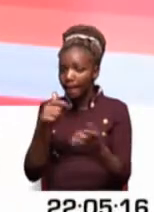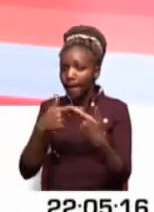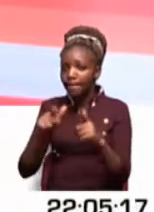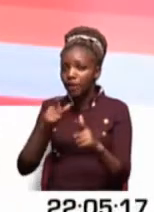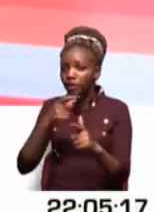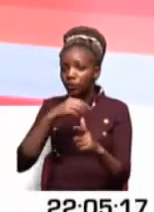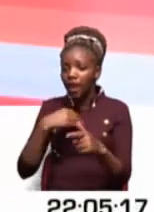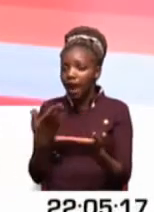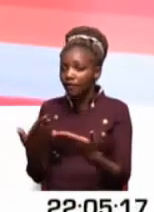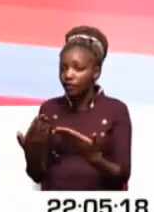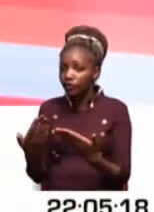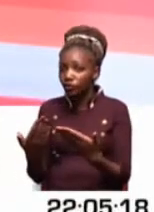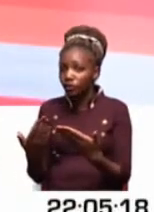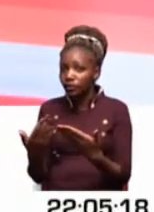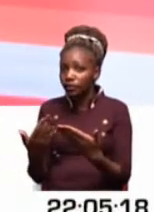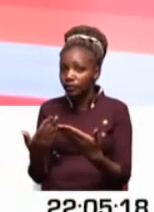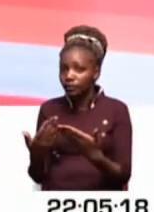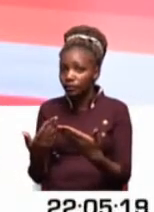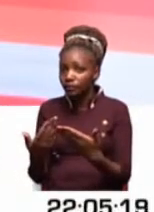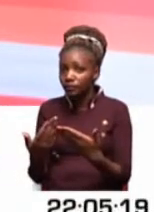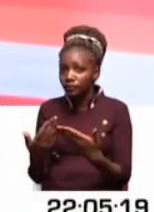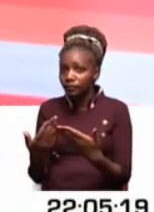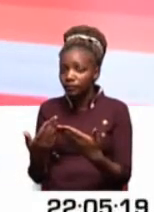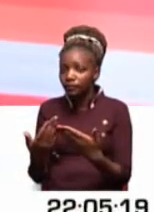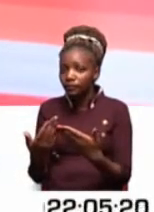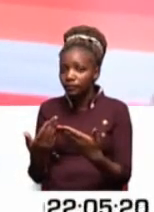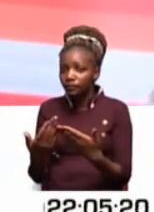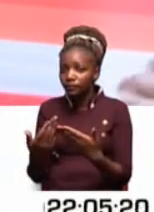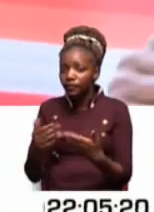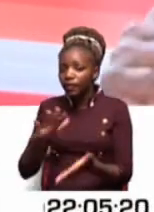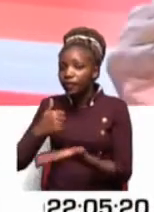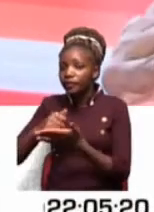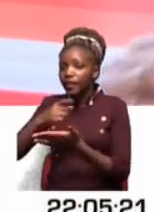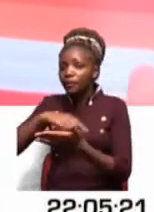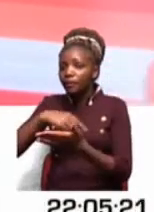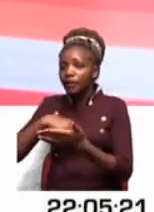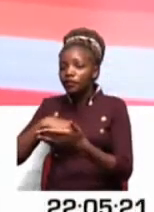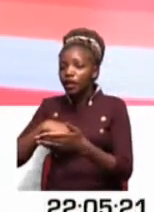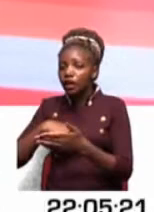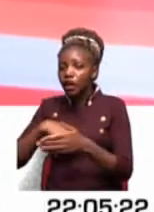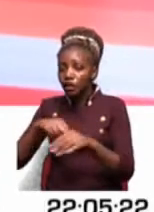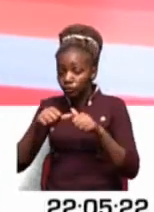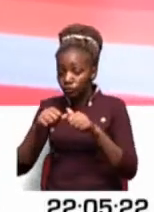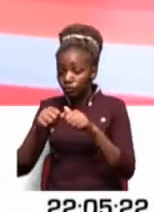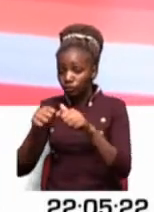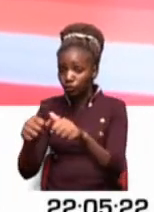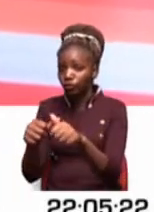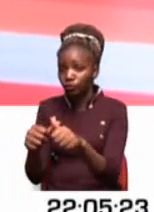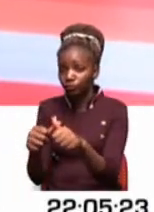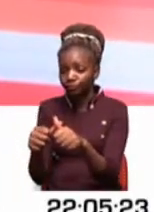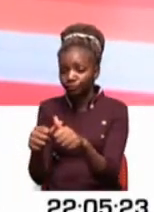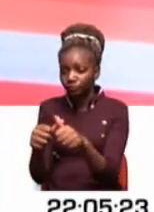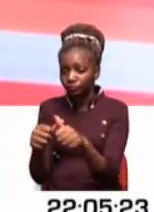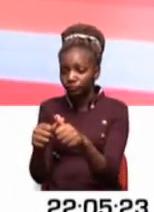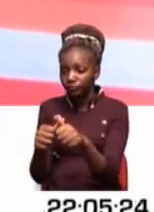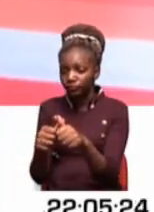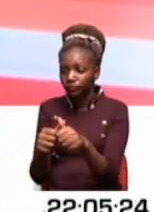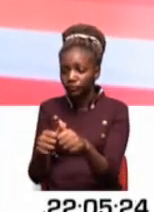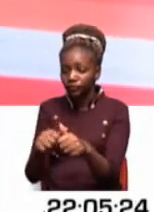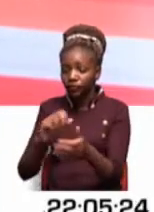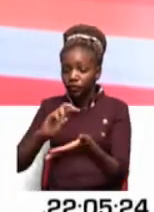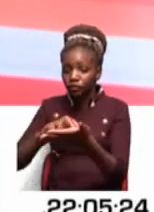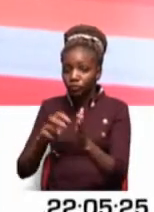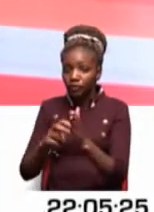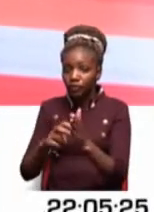in the Kruger report that have been acted upon, and they have helped us to move from point A to point B. Mm-hmm. So I really don't want to